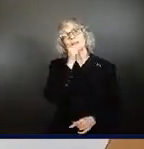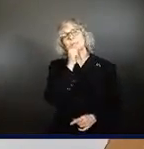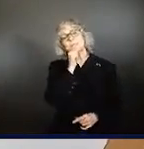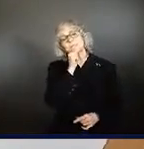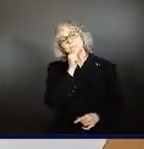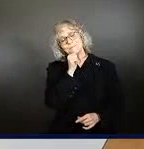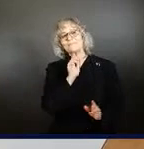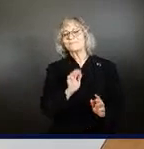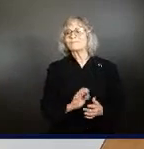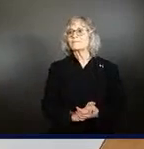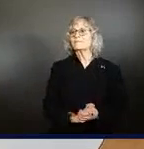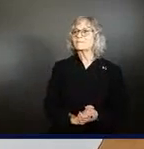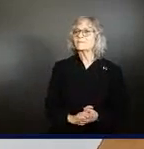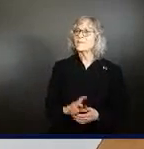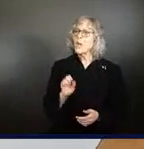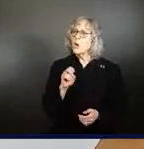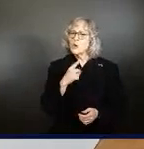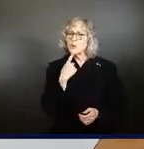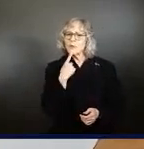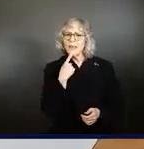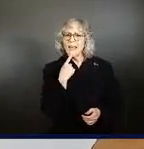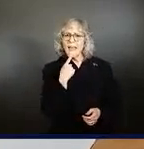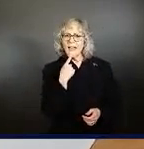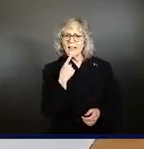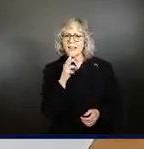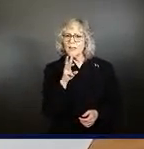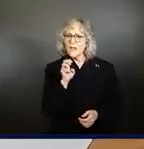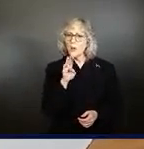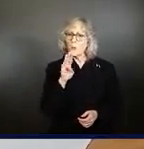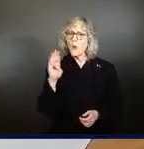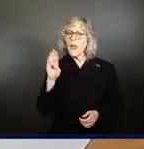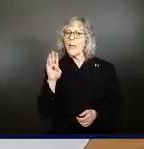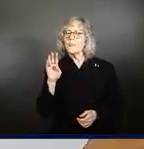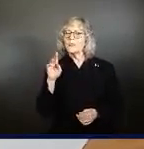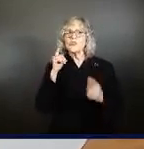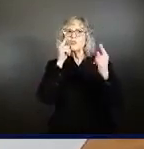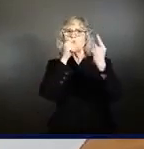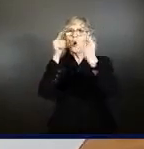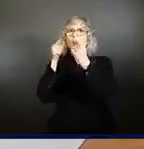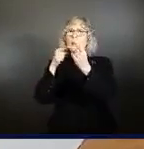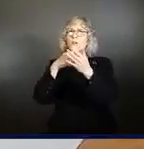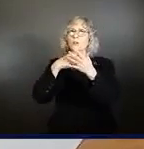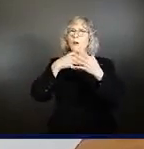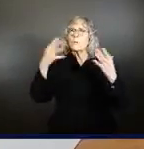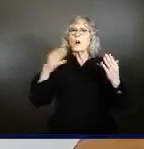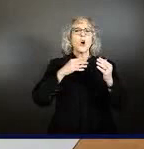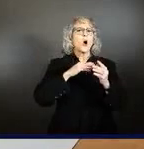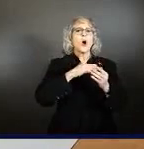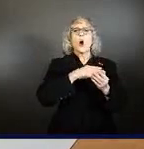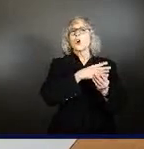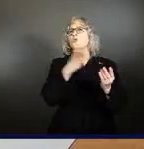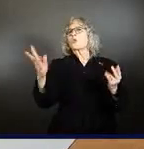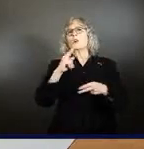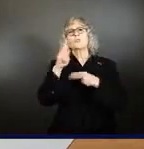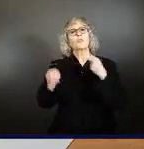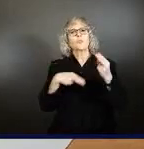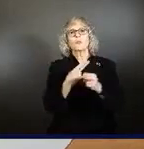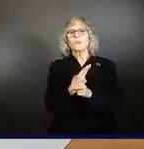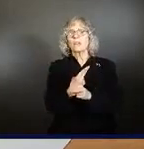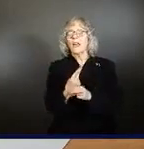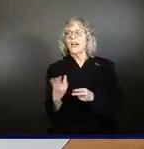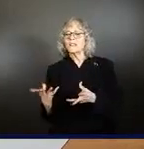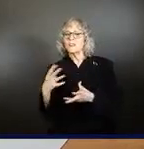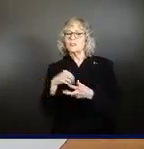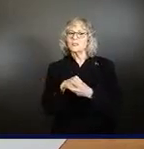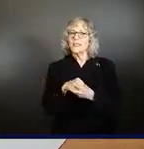So you said that Webb's targets have spanned the gamut, spanned all across the universe. Has it captured anything in